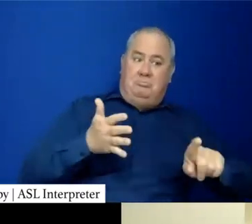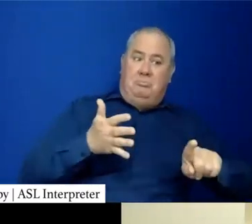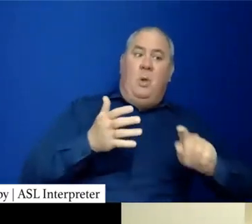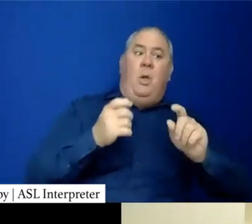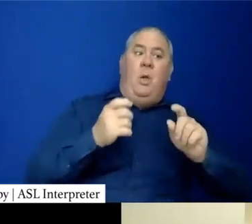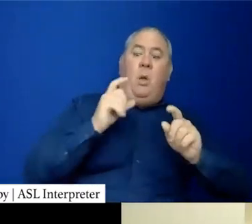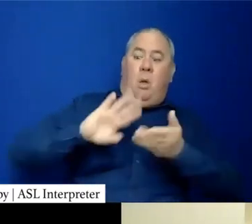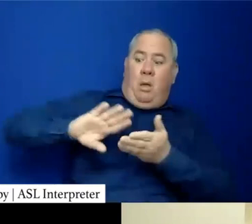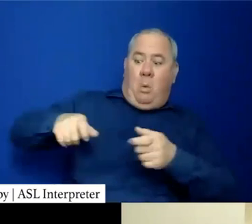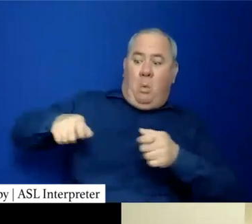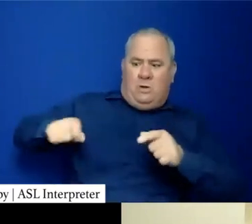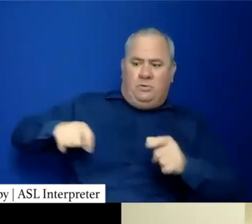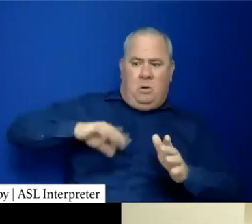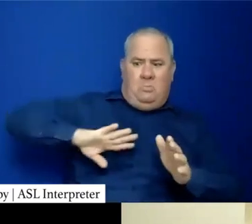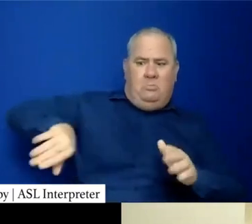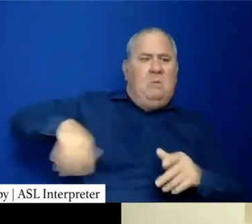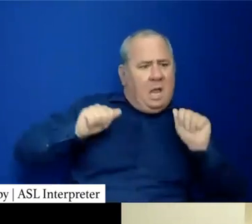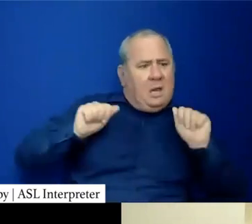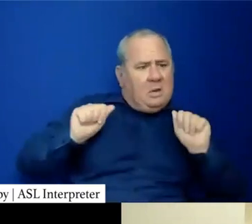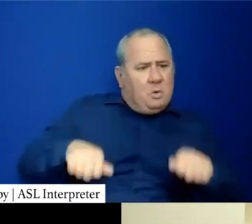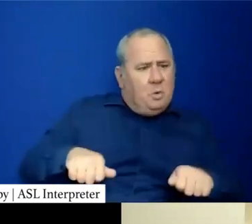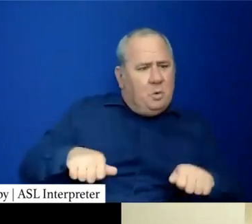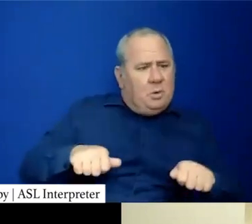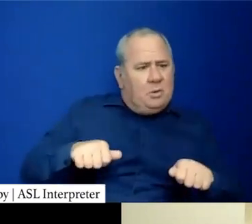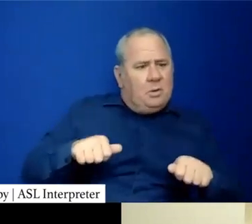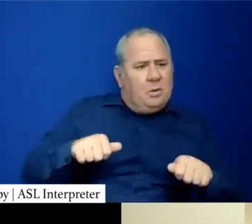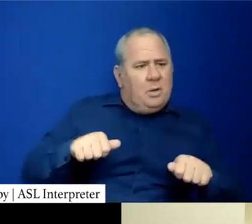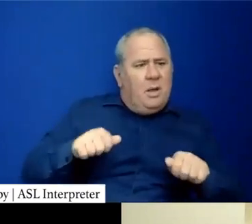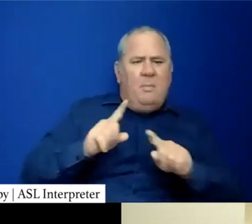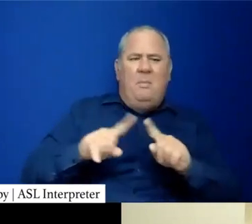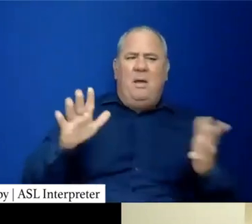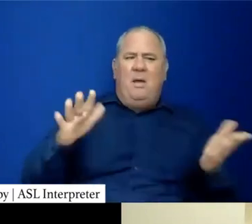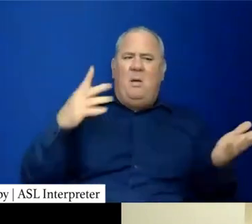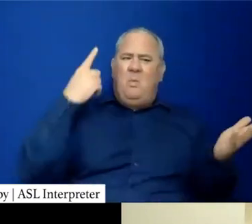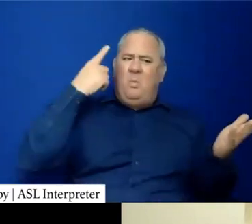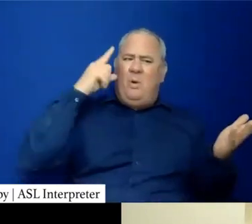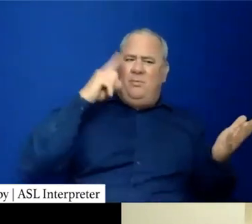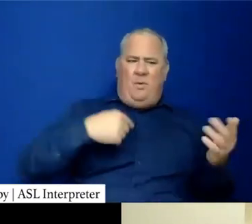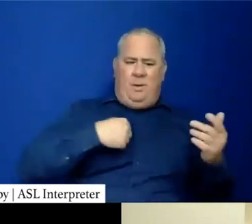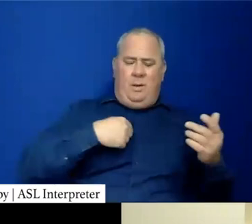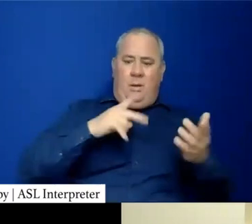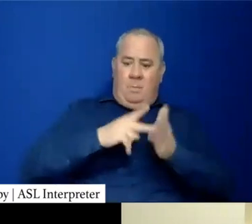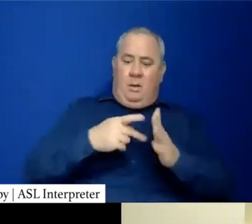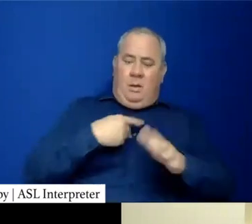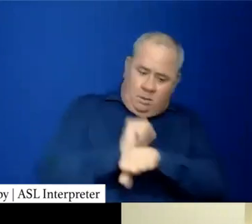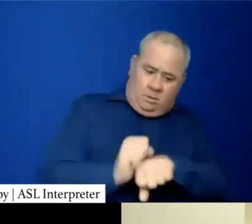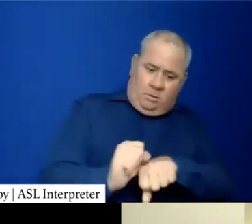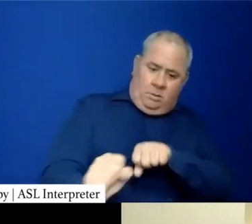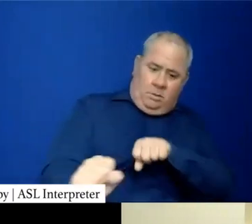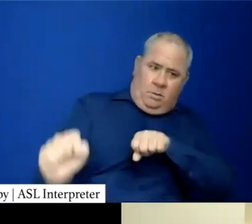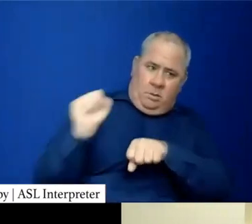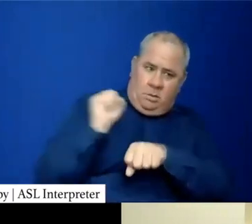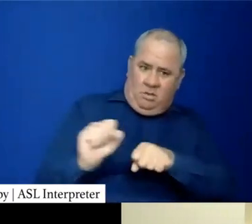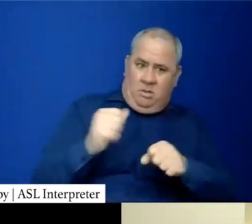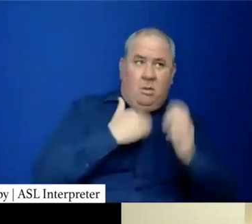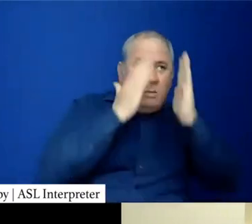it's not worth denying myself the comfort and the ease and the ability to do other things. And